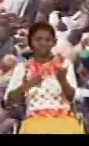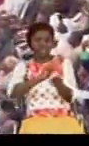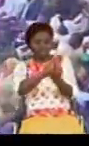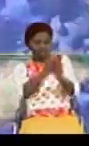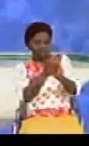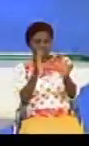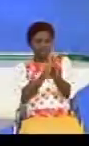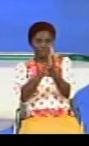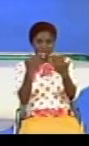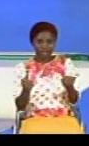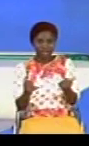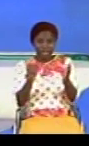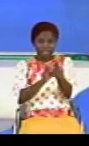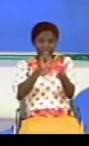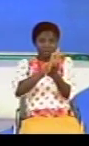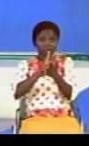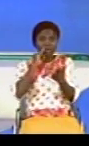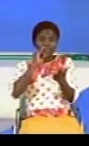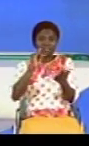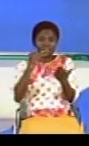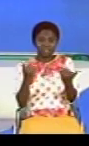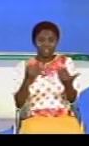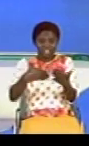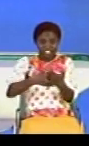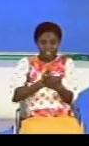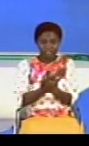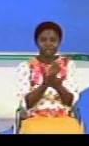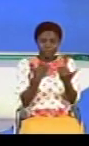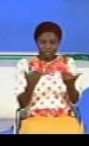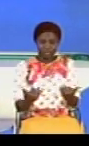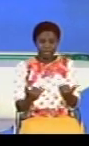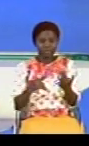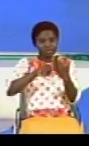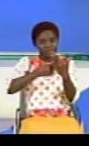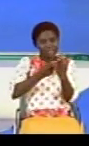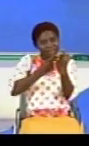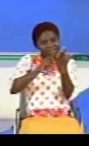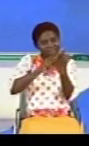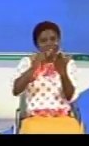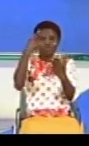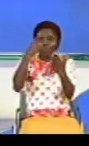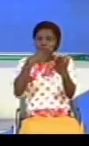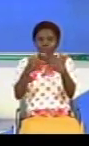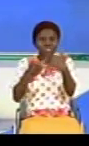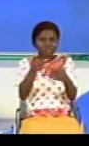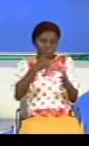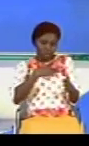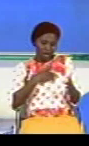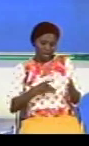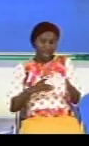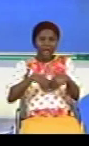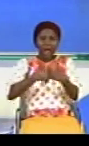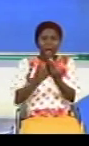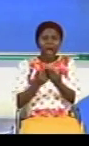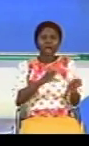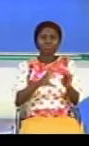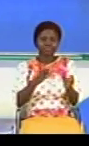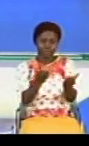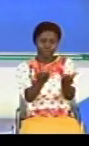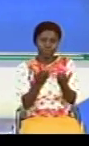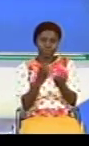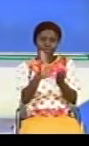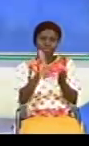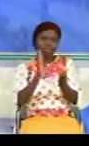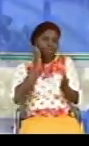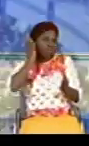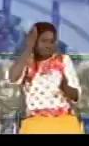Write whatever you want. How do you want your life to be? How do you want your tomorrow to be? How do you want your destiny to